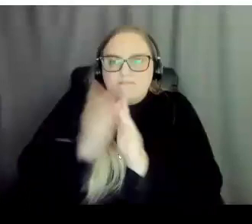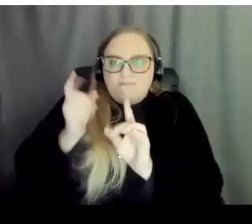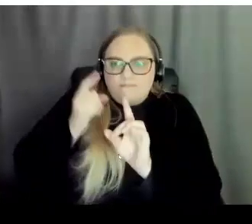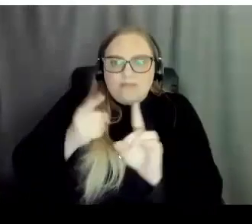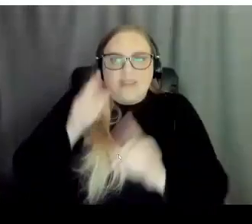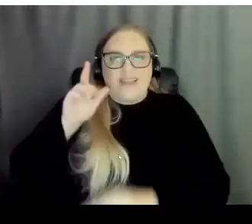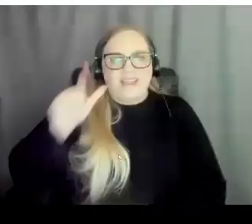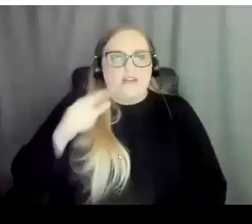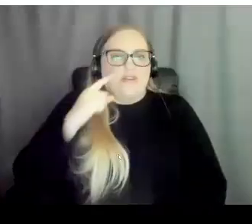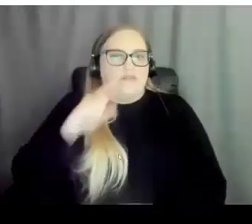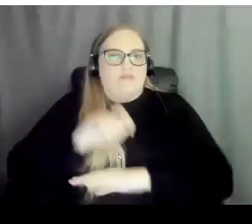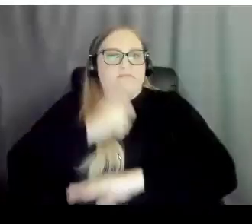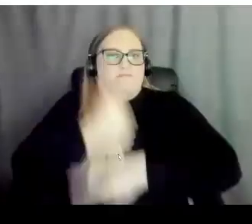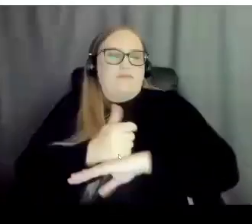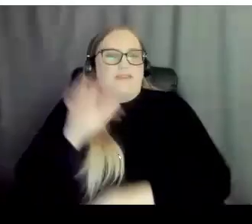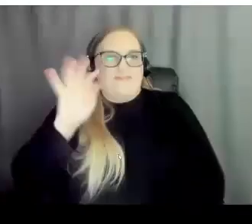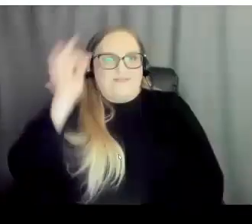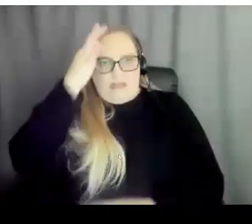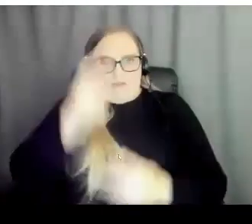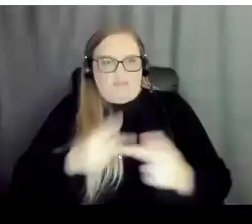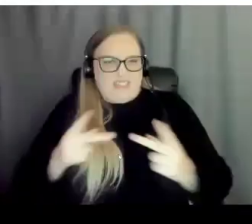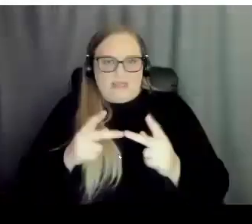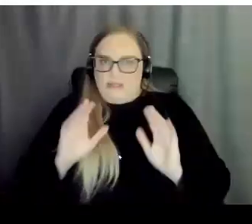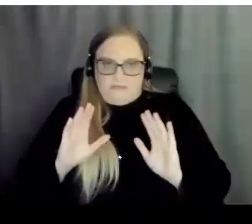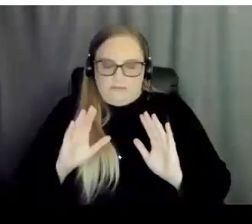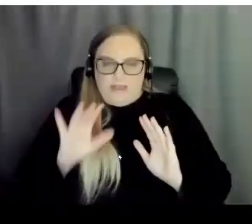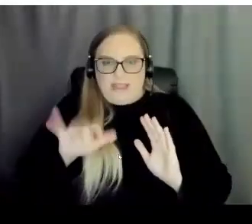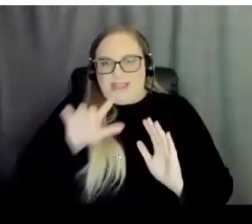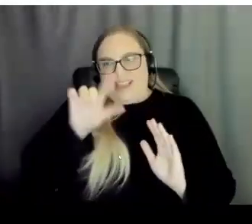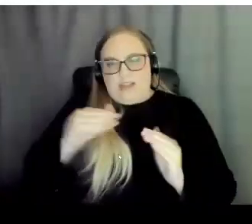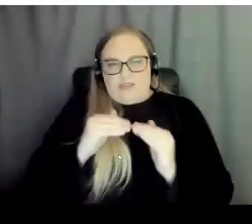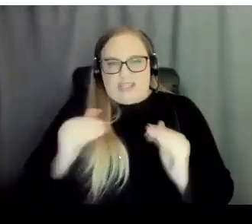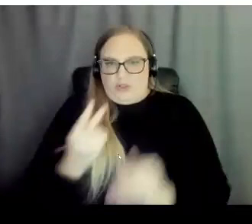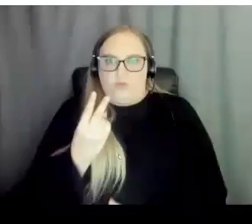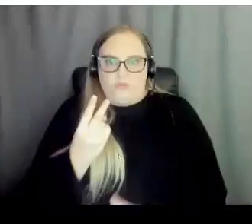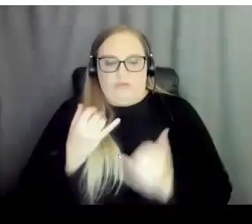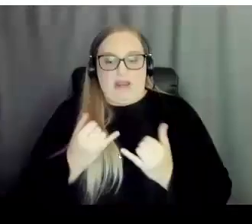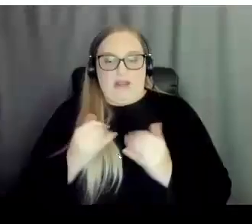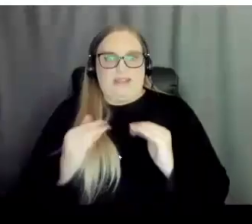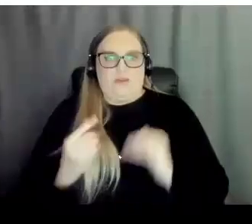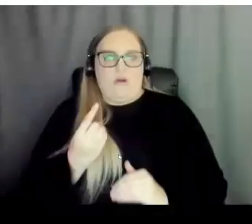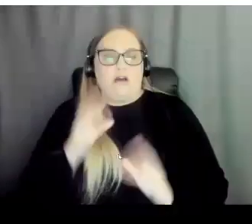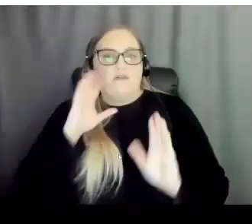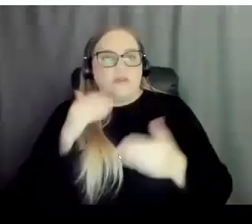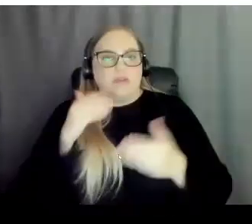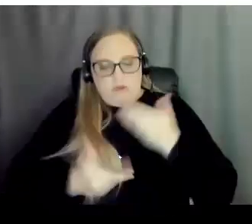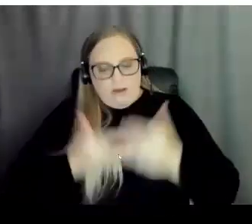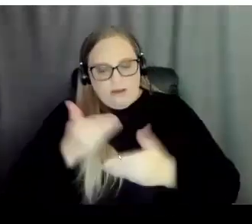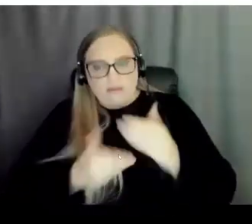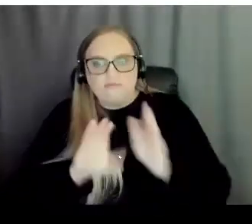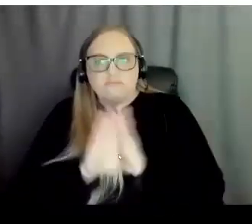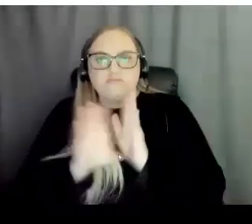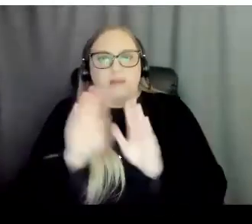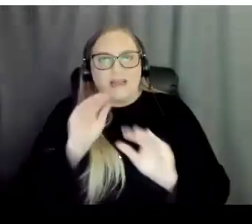federal facilities. That's going to come later in stage 2. So right now, stage 1 is focused on process and developing and implementing